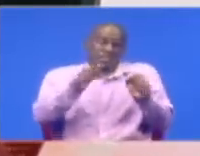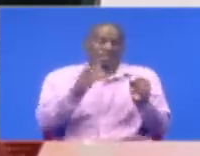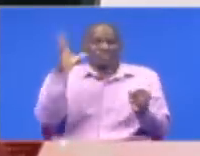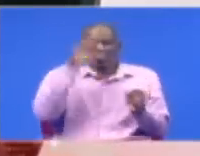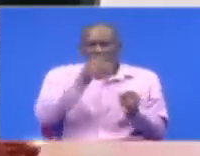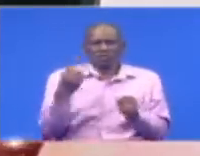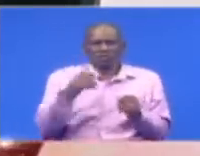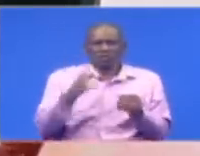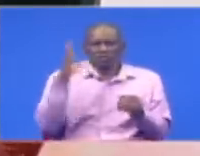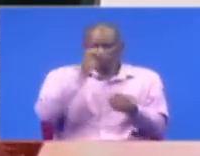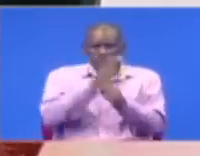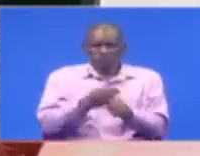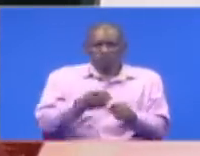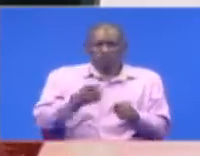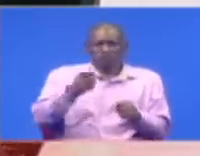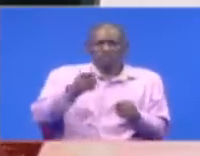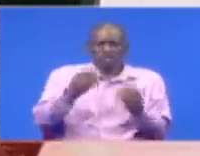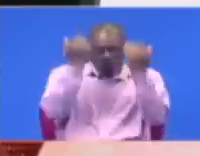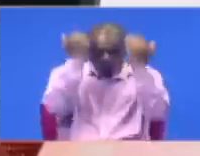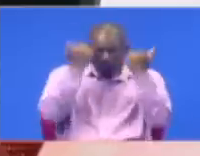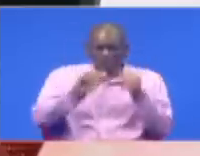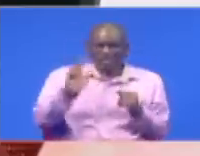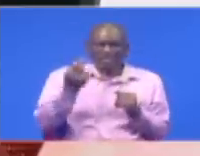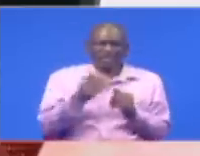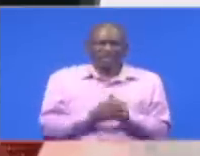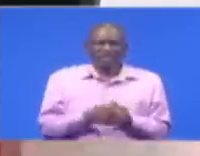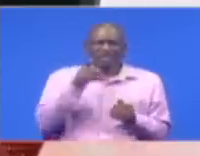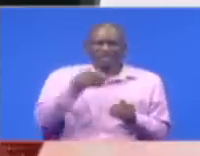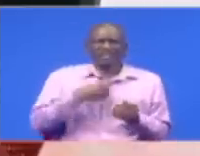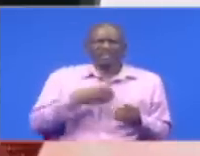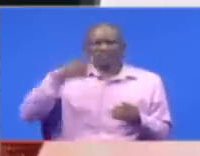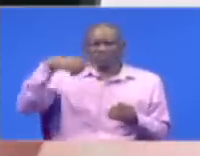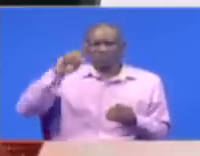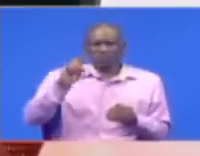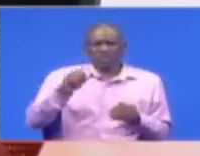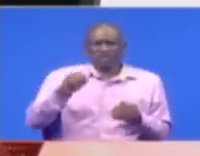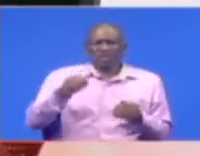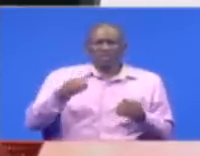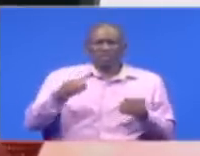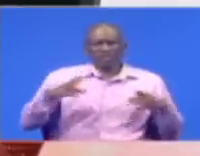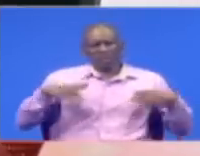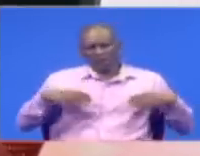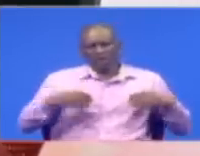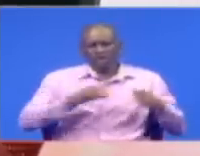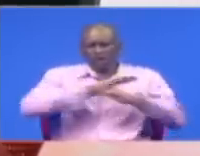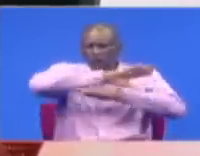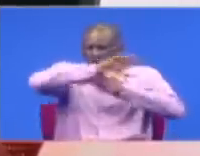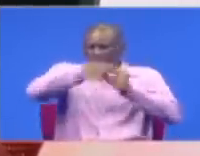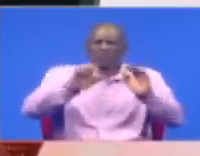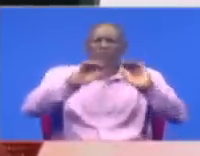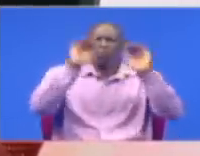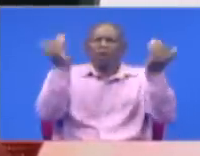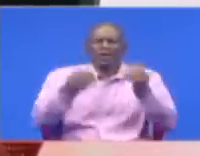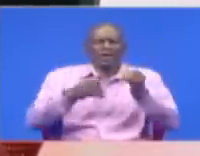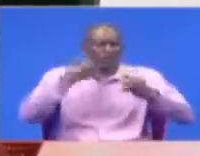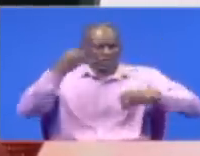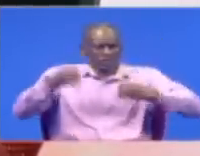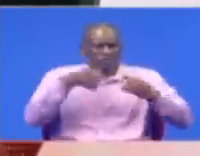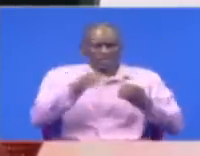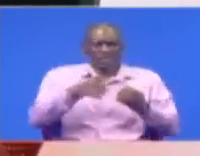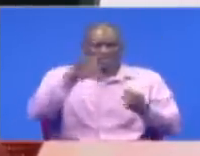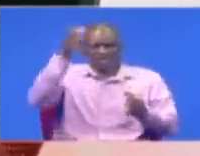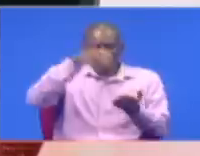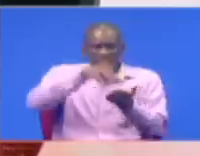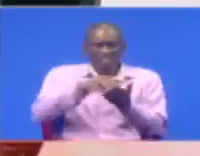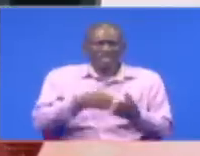by courts in Kenya, has won the pride of place all over the world. I do